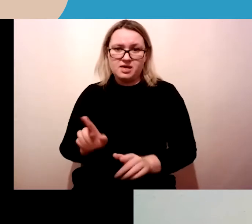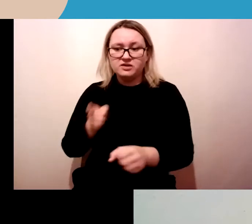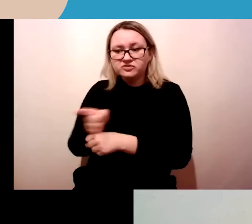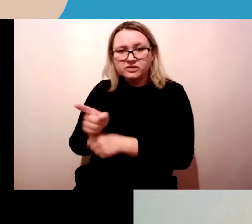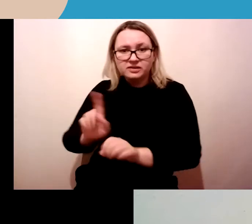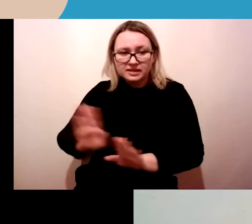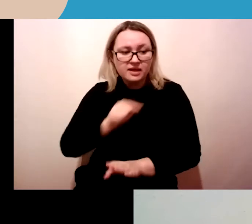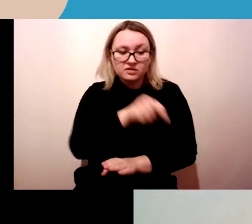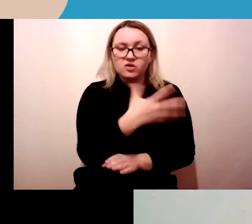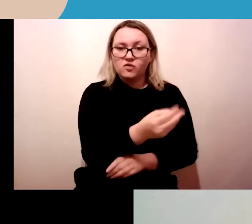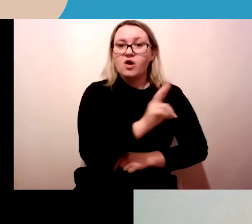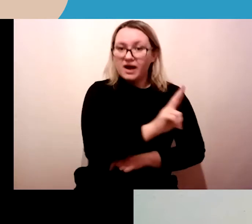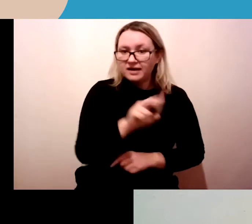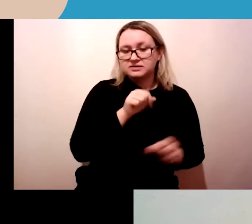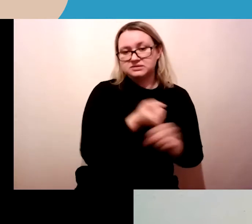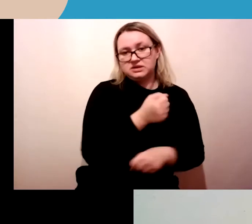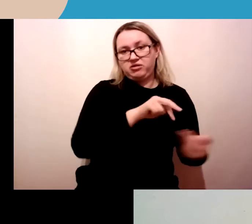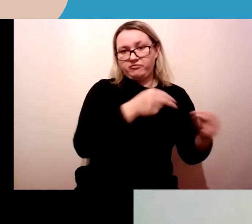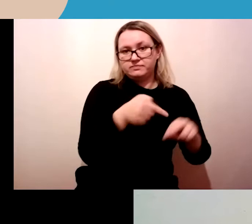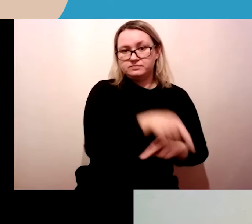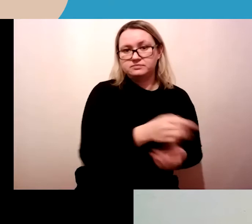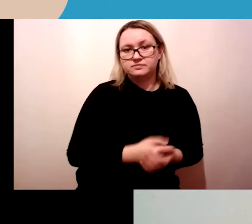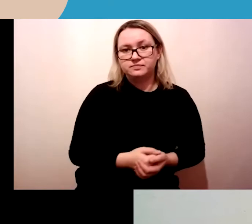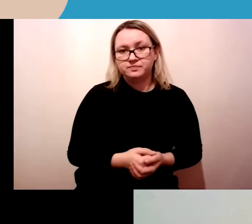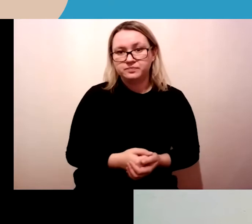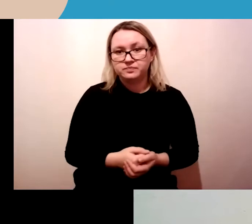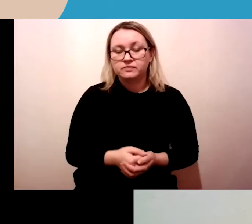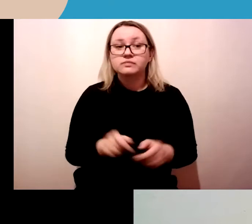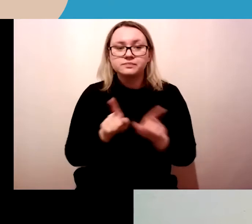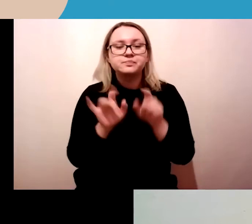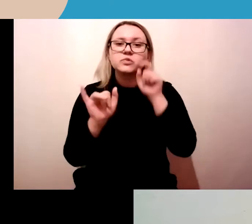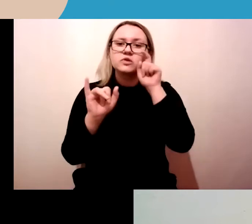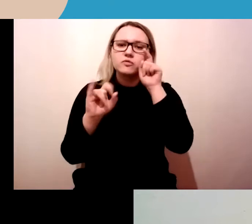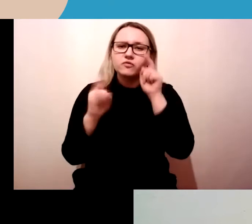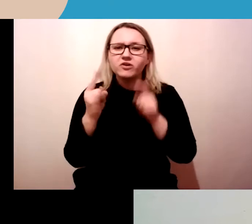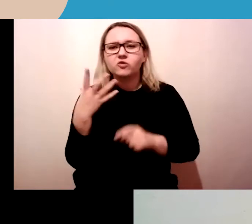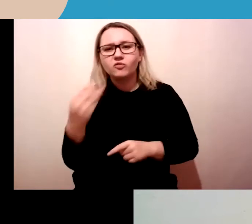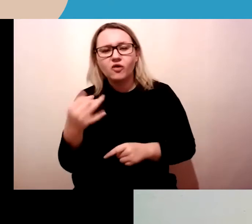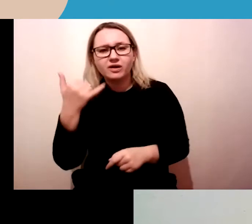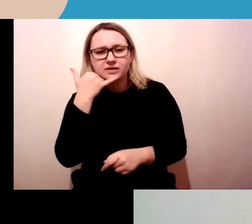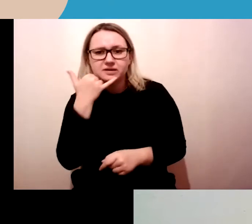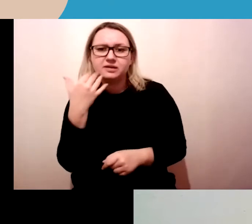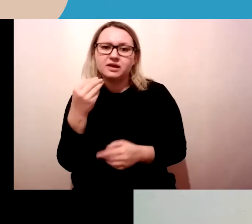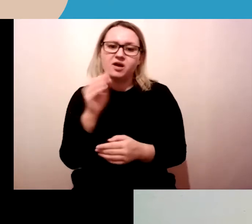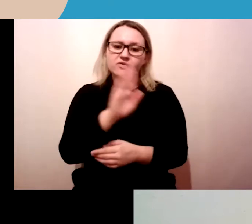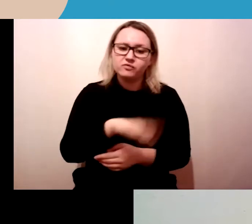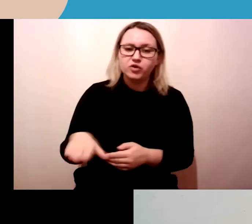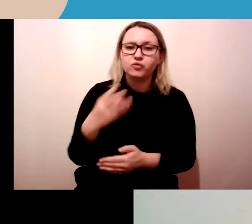character or features or this person's behavior, the person must not be degraded on the basis of his sexual